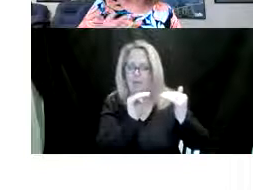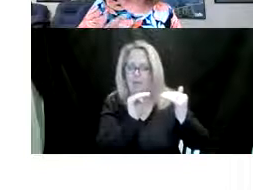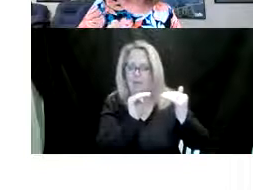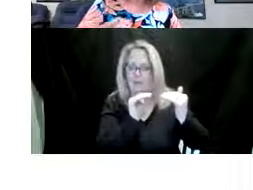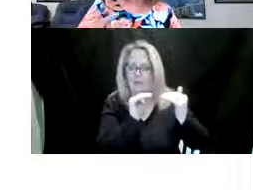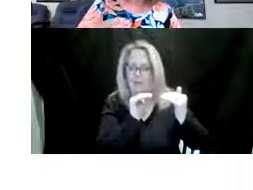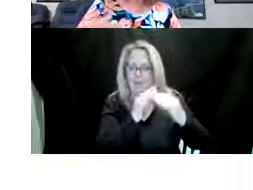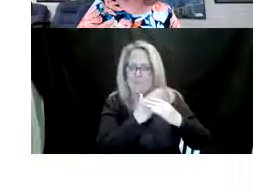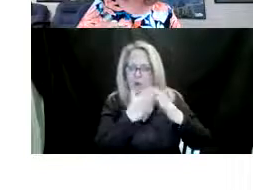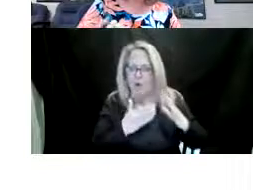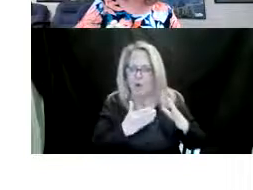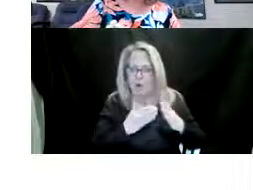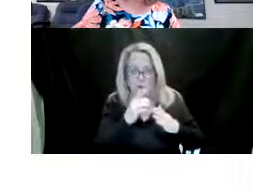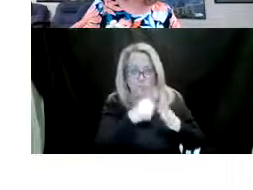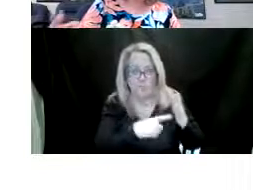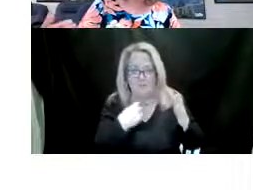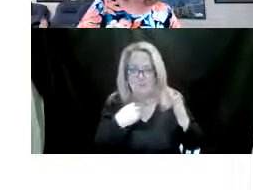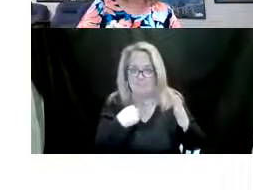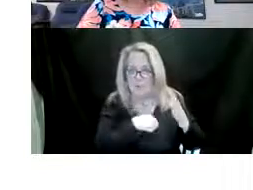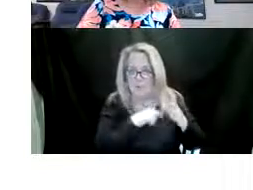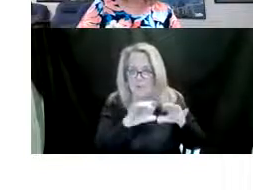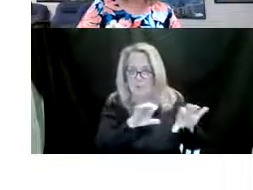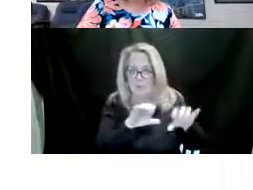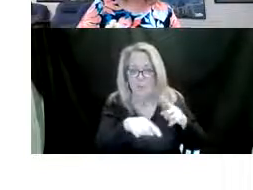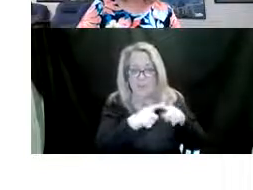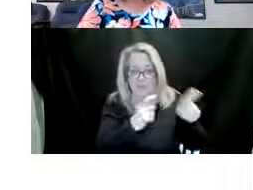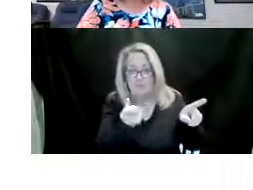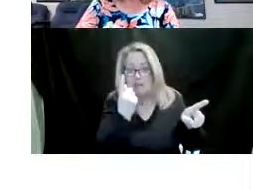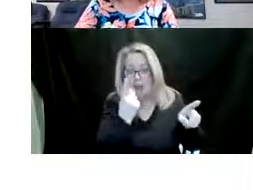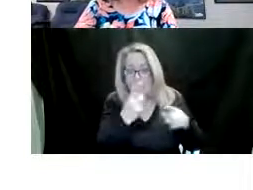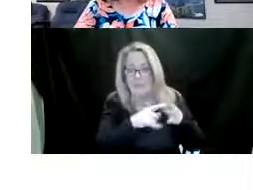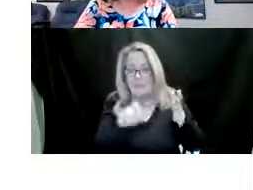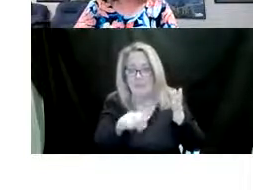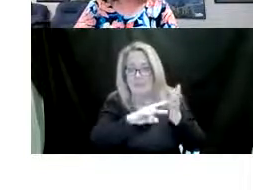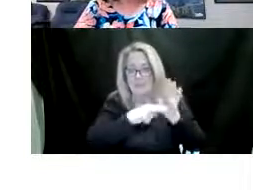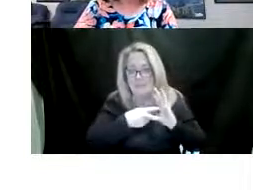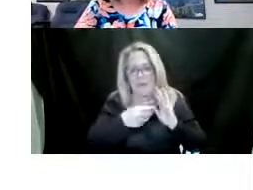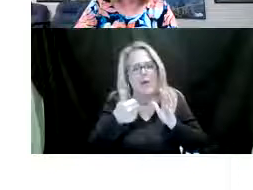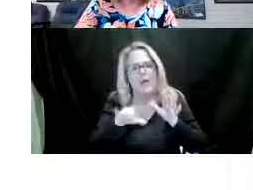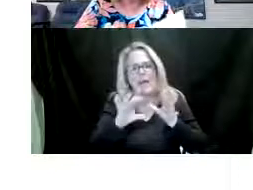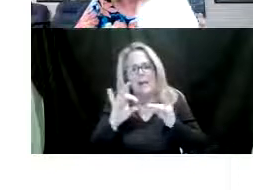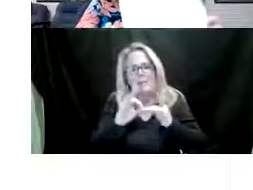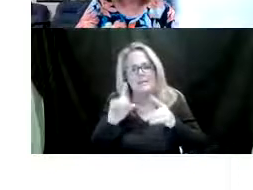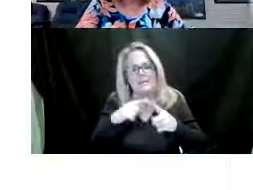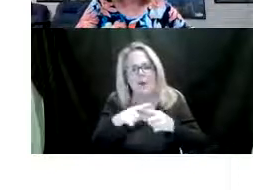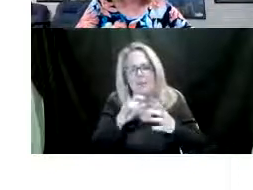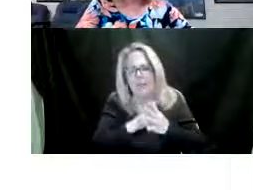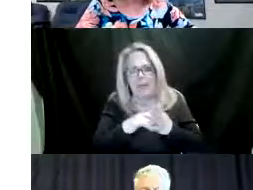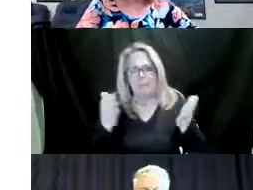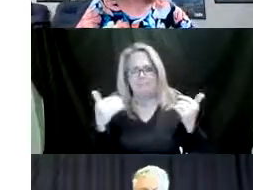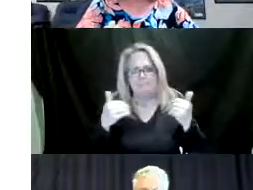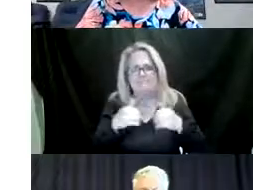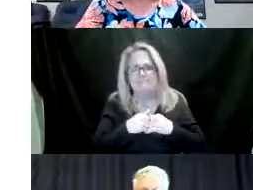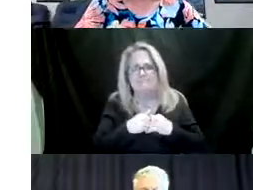once we figure that they kind of understand what that is. And any comments on that are very welcome from